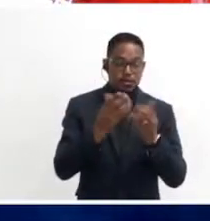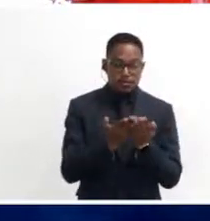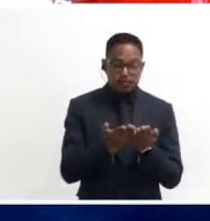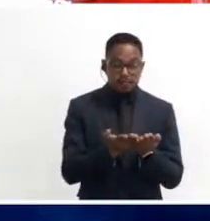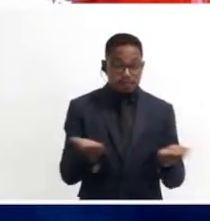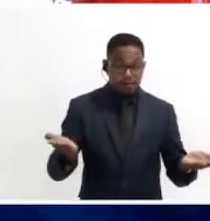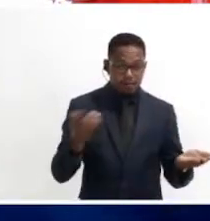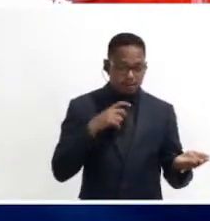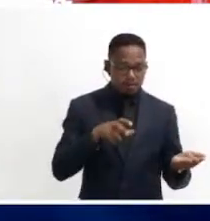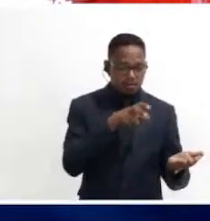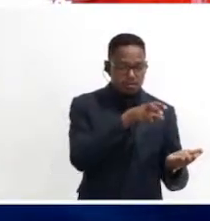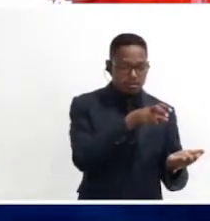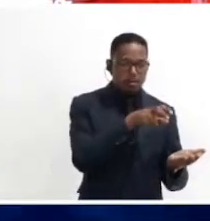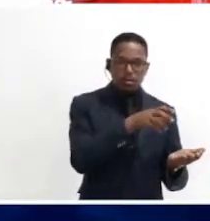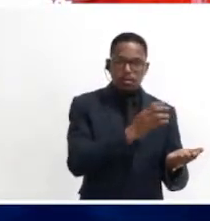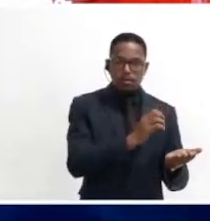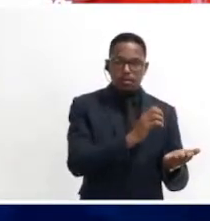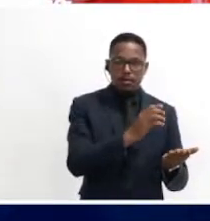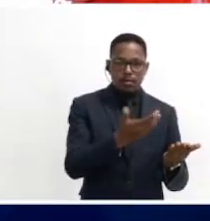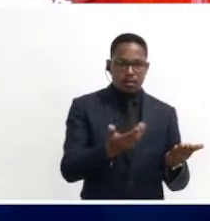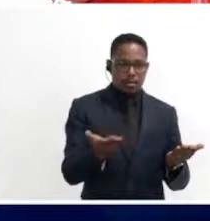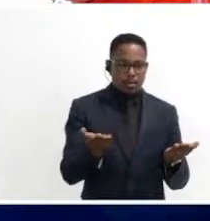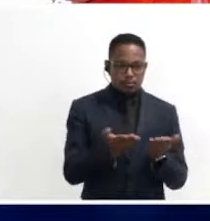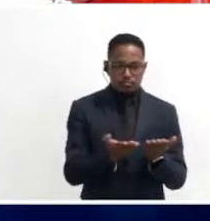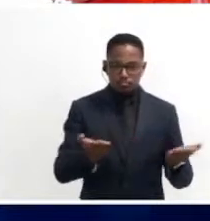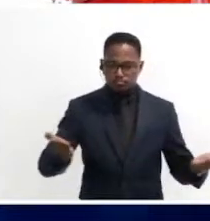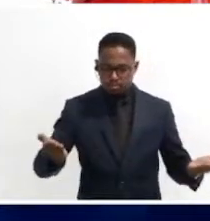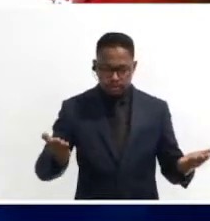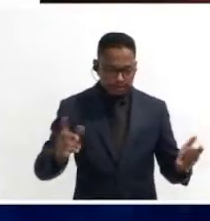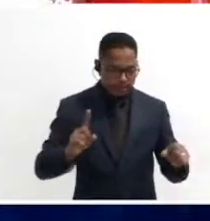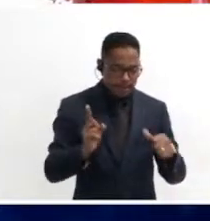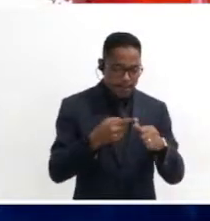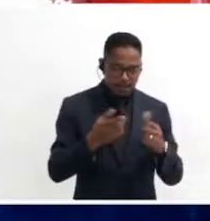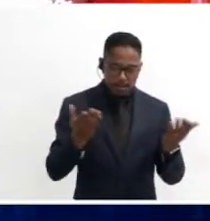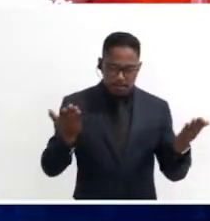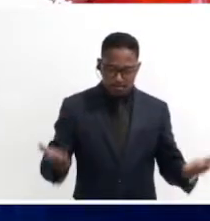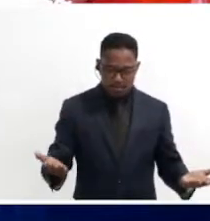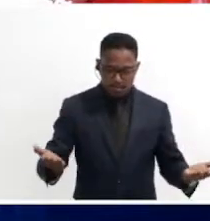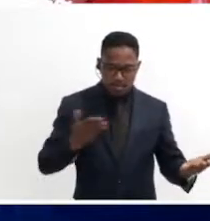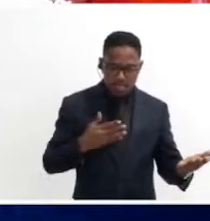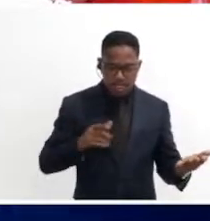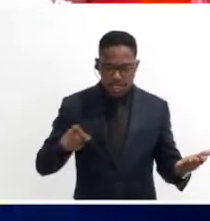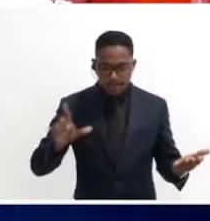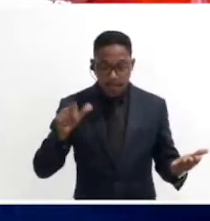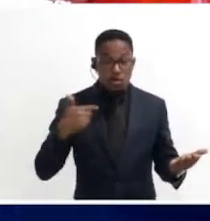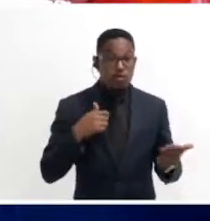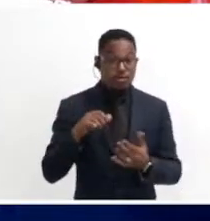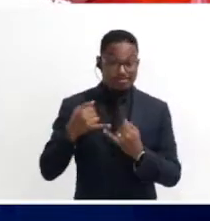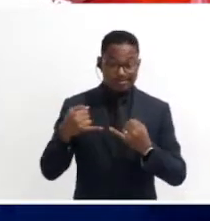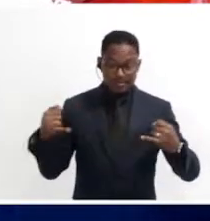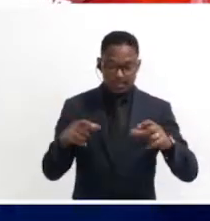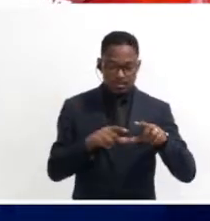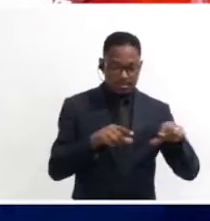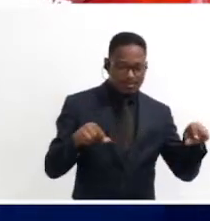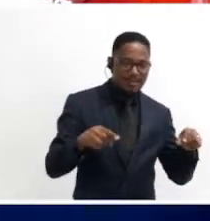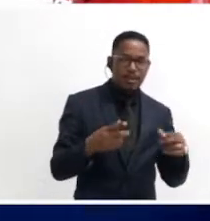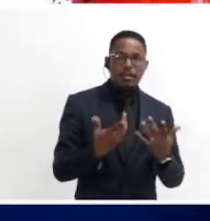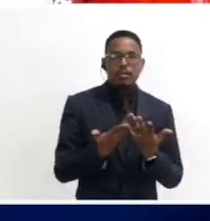limits how closely together you can put these. So, practical limit is maybe 50 microns,